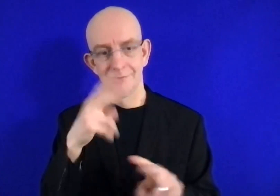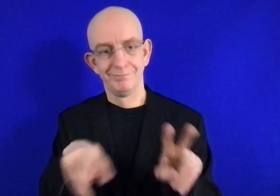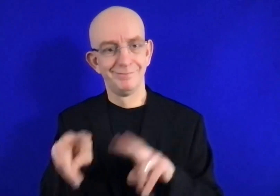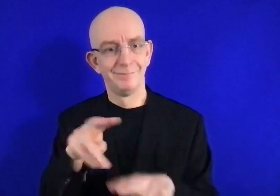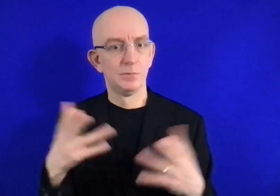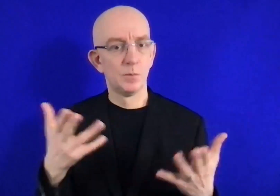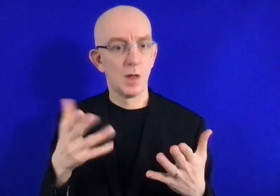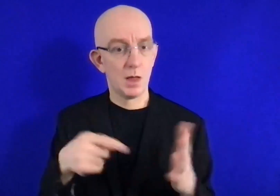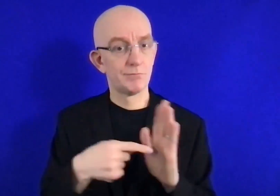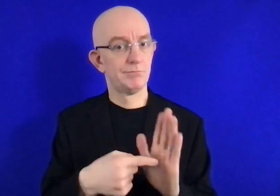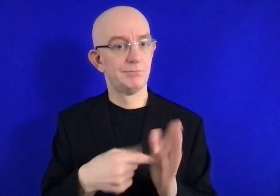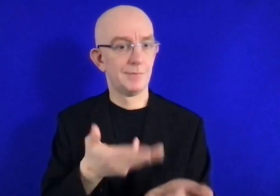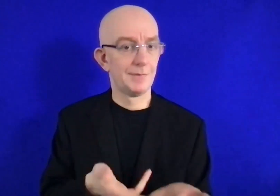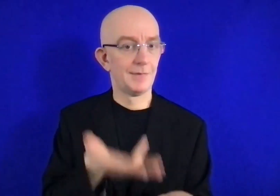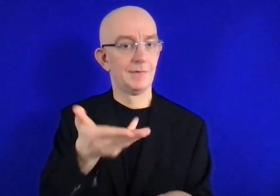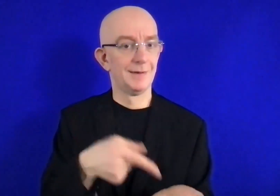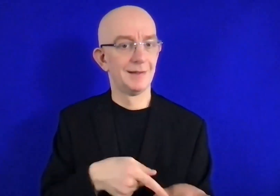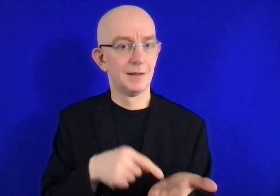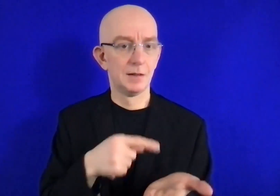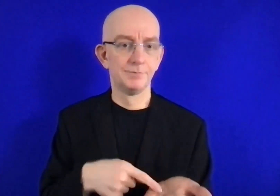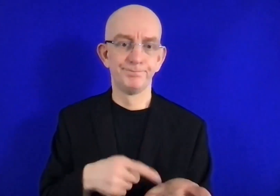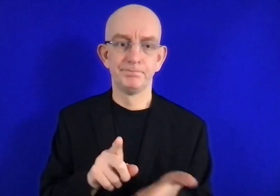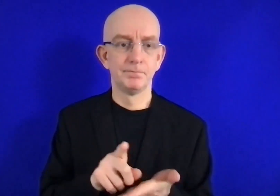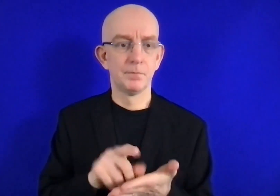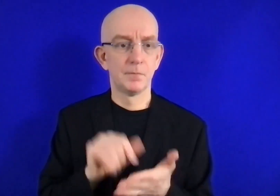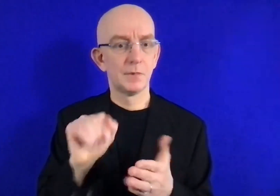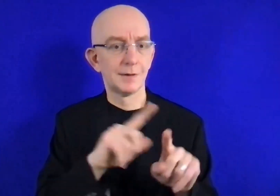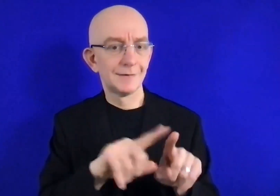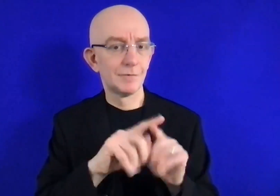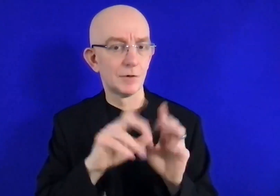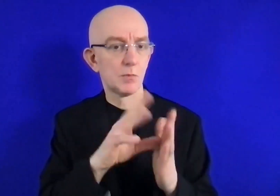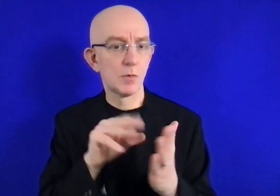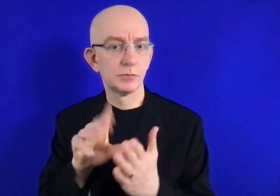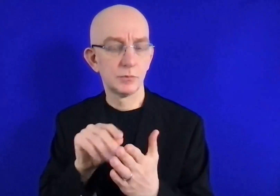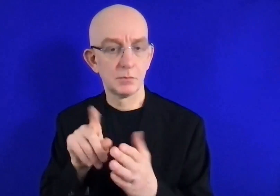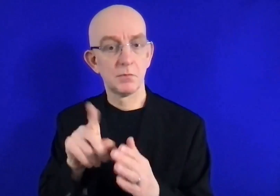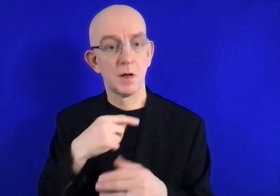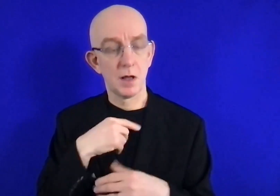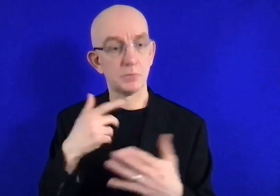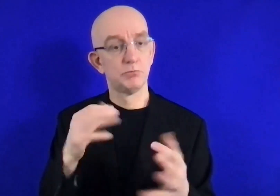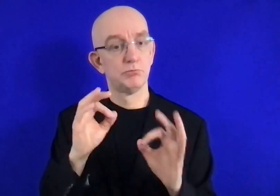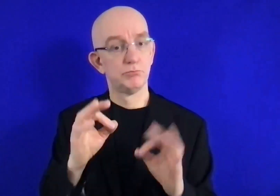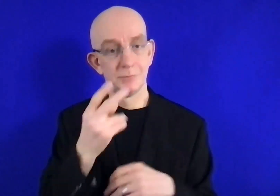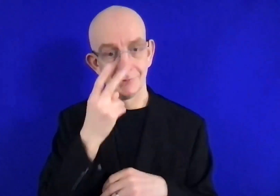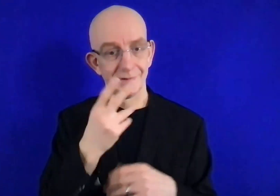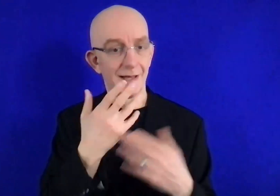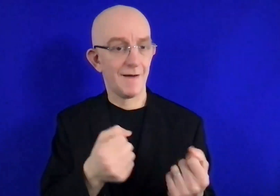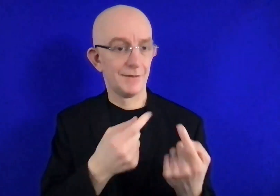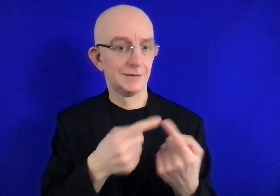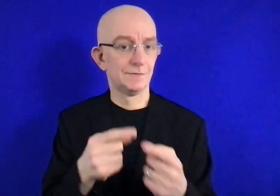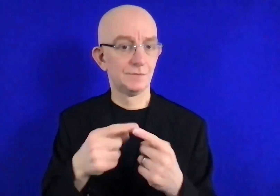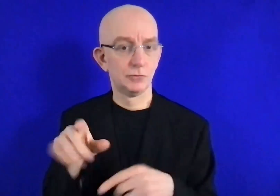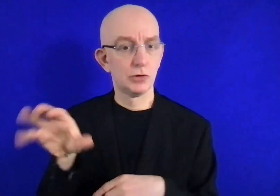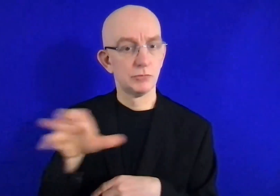ways in which different countries are seeking to develop models which incrementally expand the kind